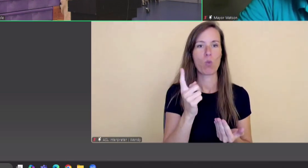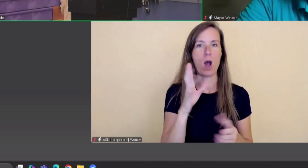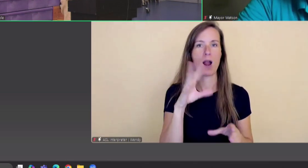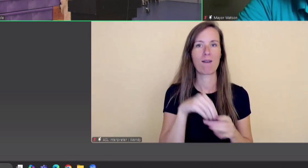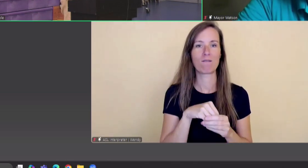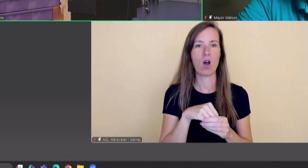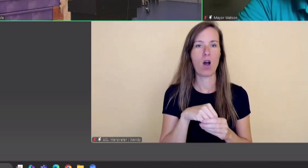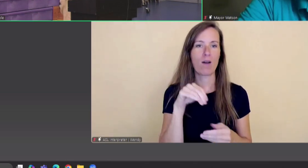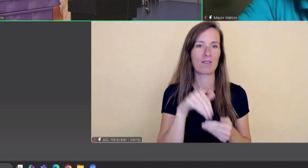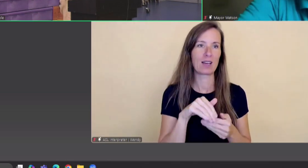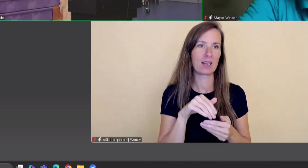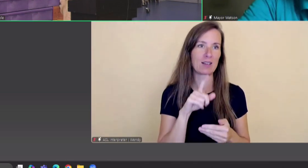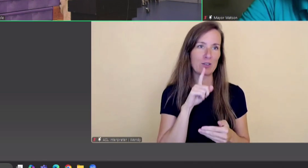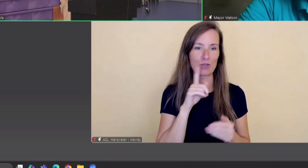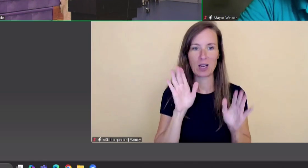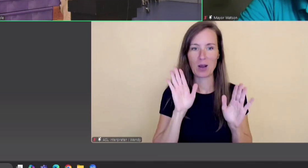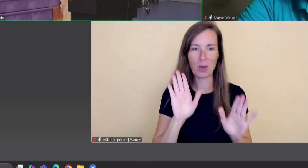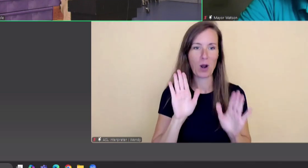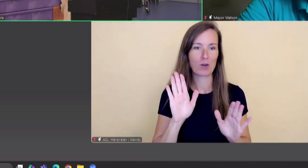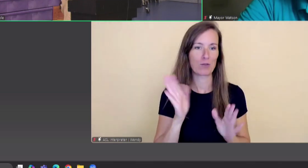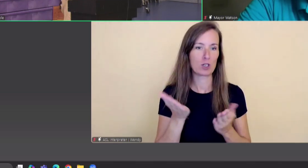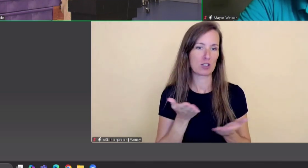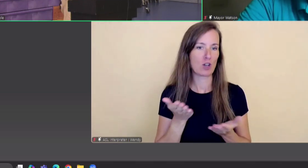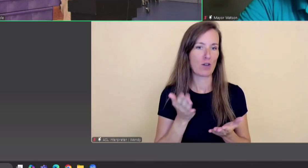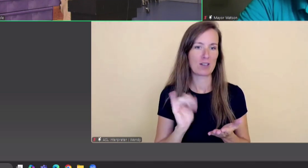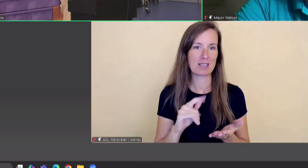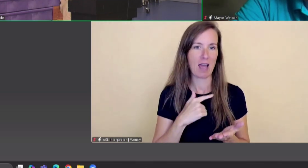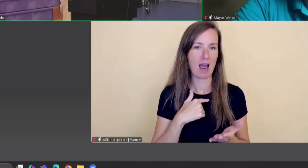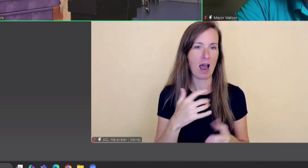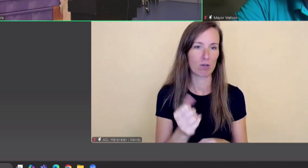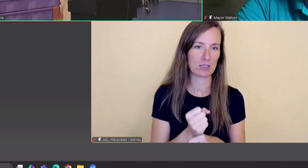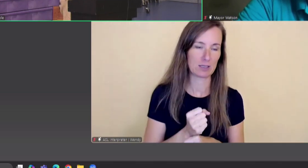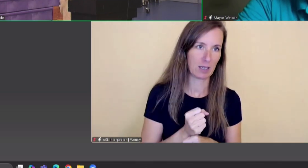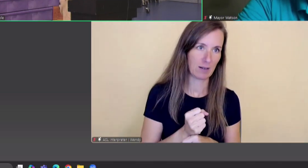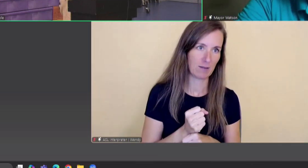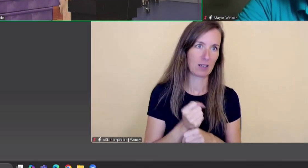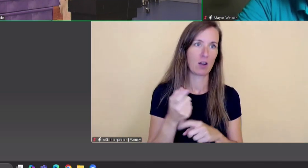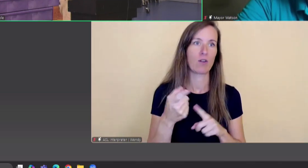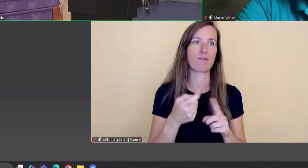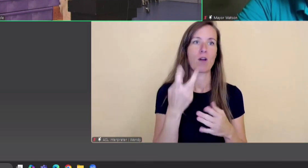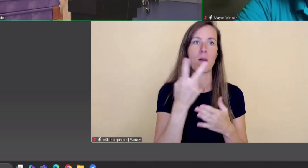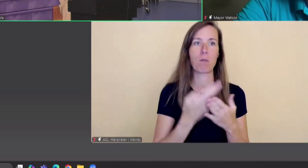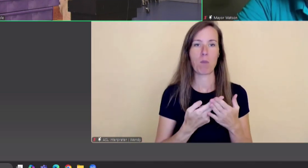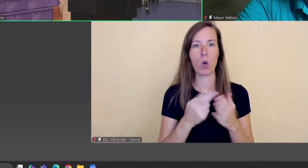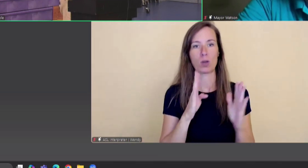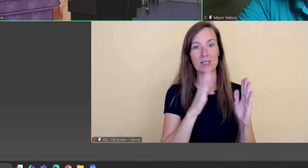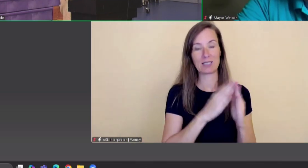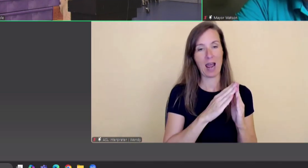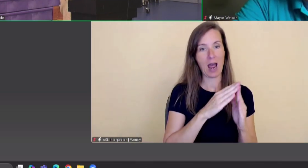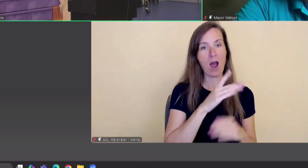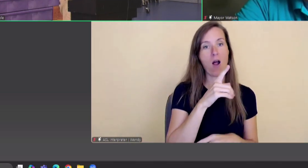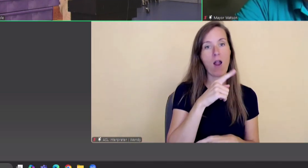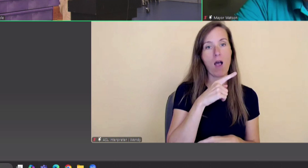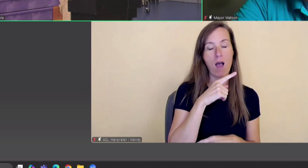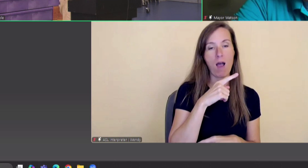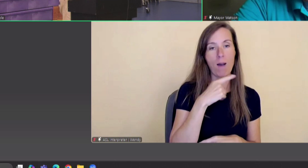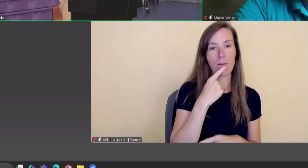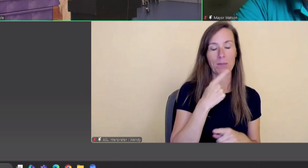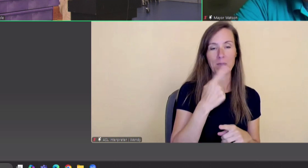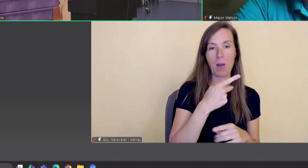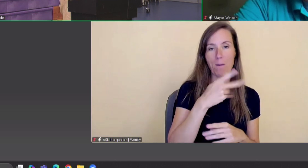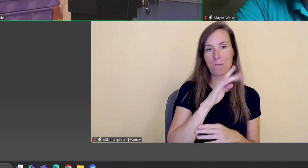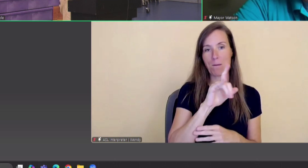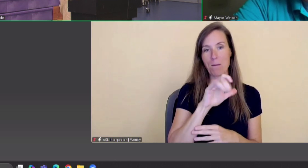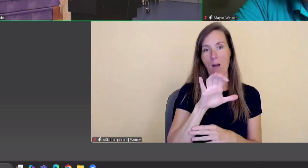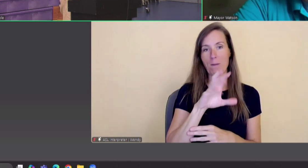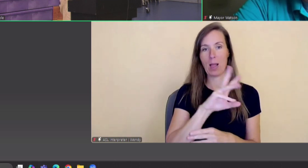exemplary service that I received from both the town Public Works Department,